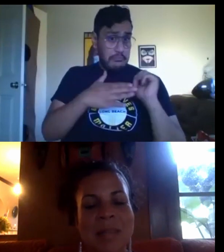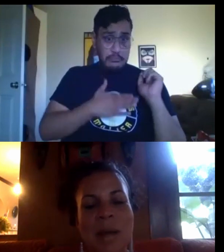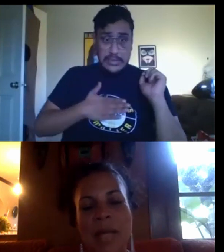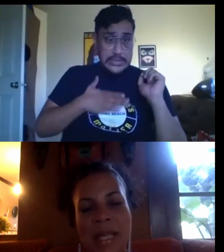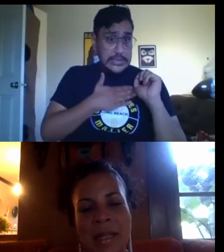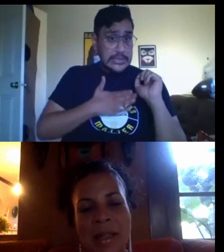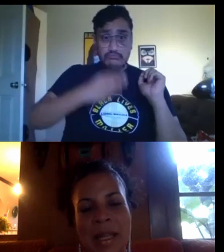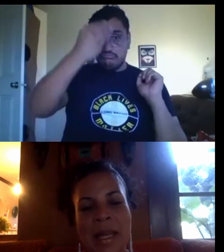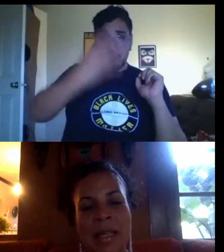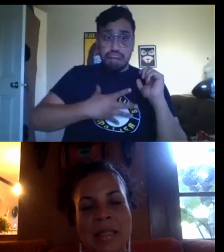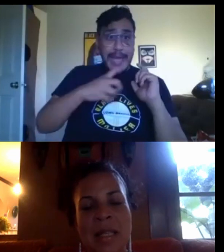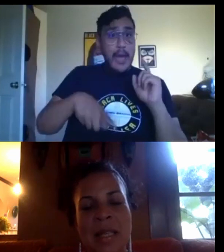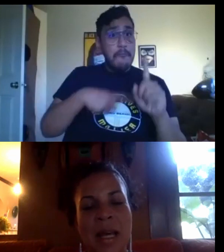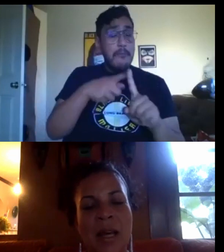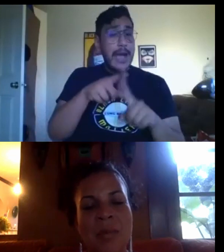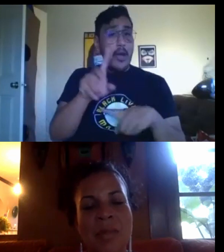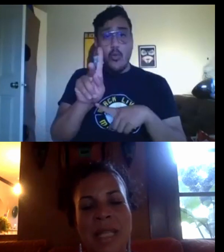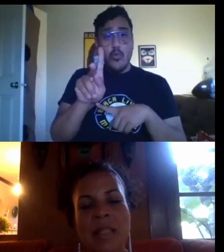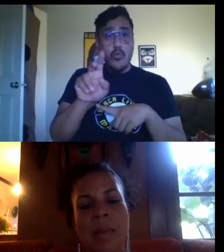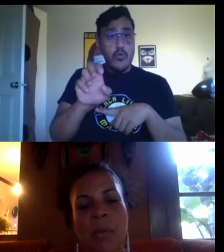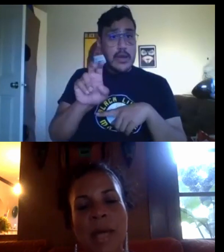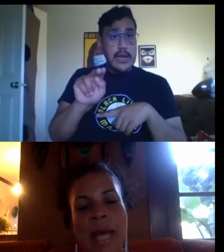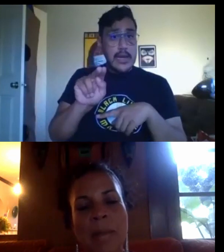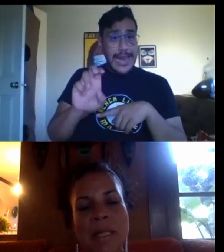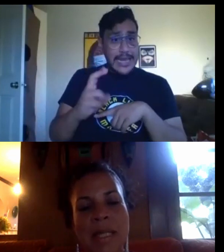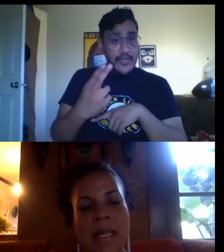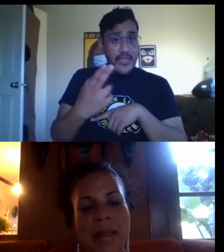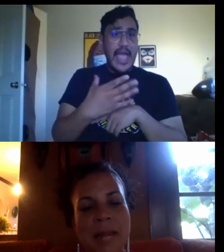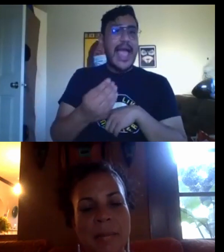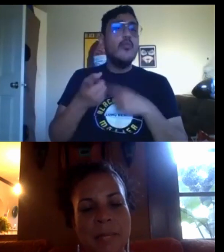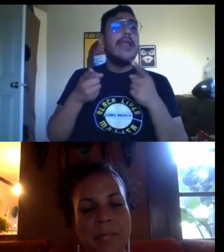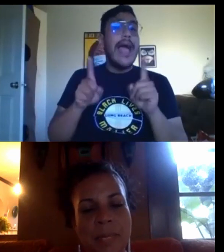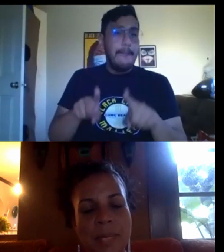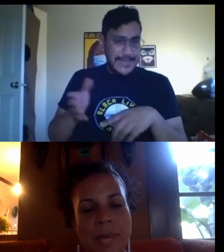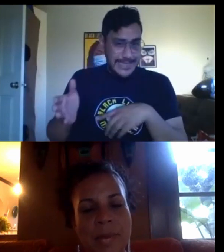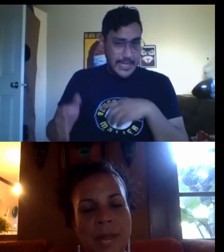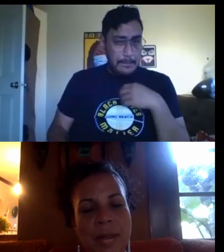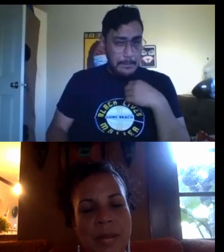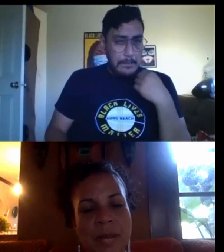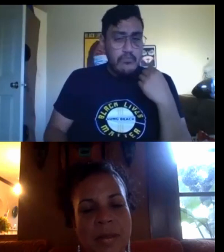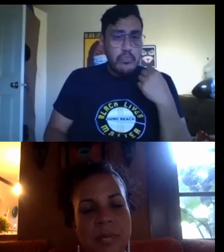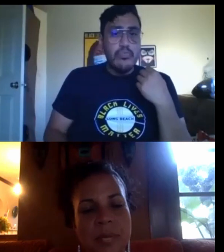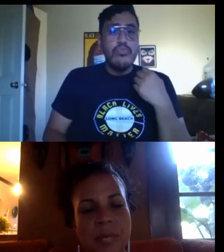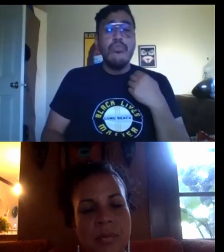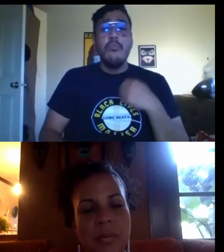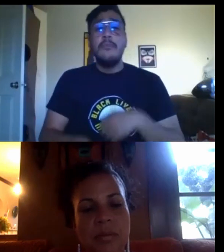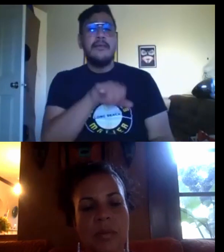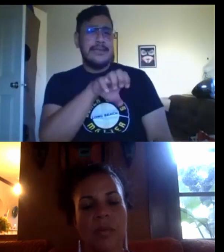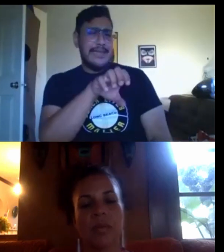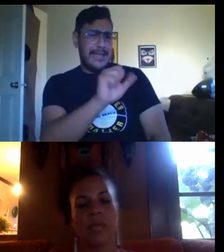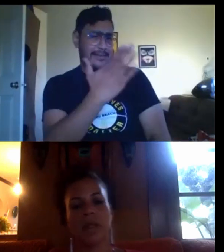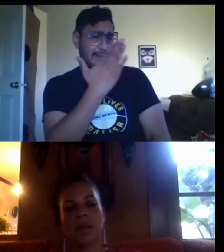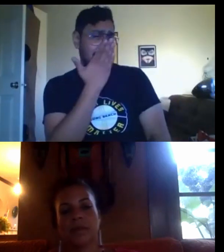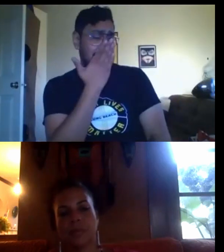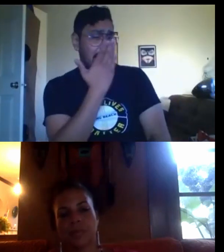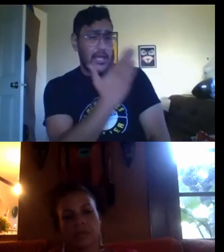us about Kenneth and tell us about what happened to Kenneth? Yes, Melina, and thank you. Thank you